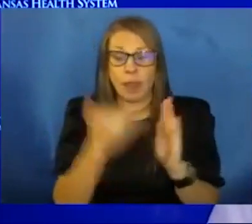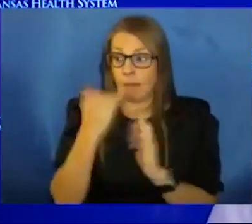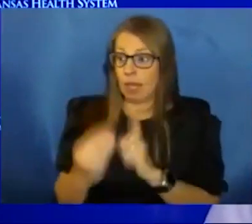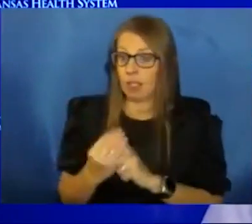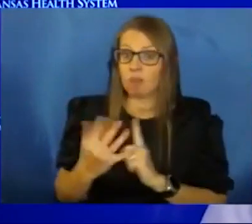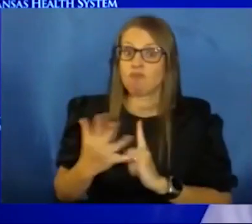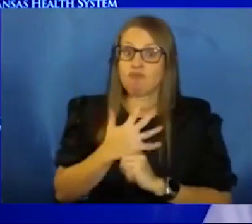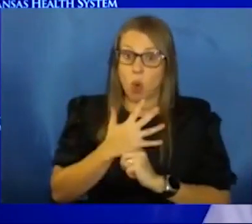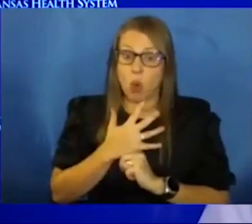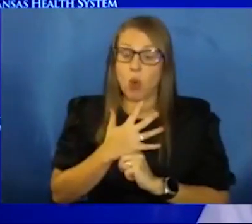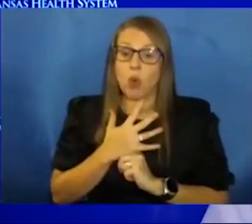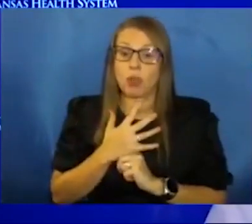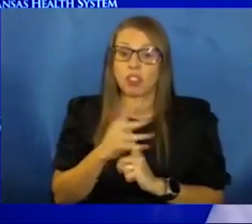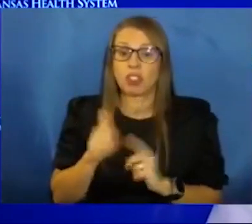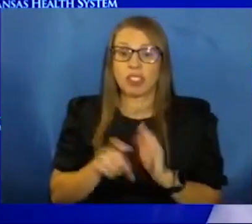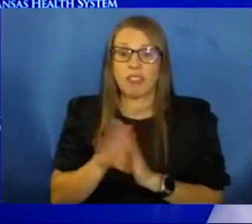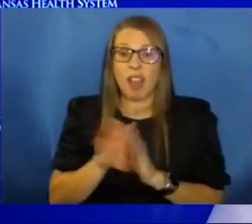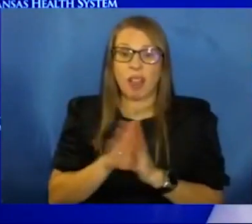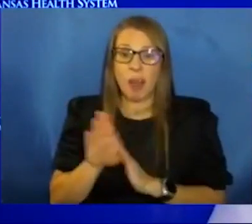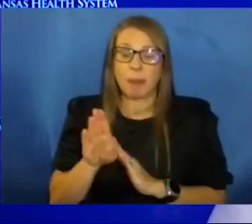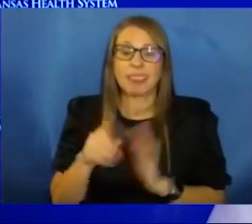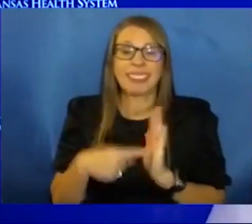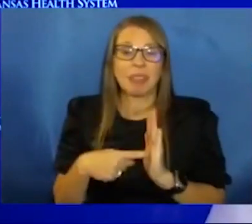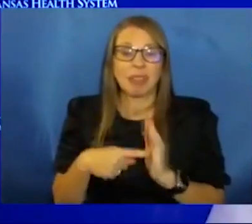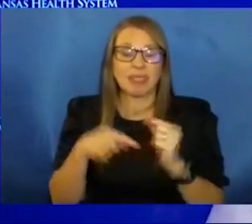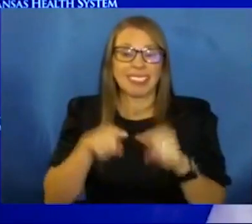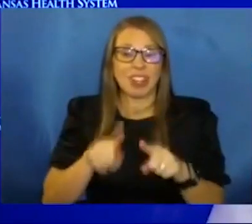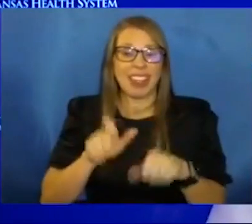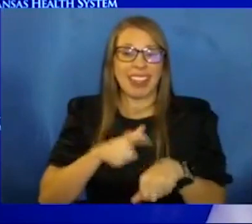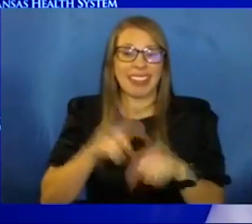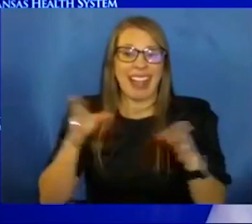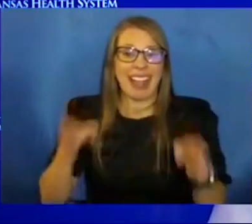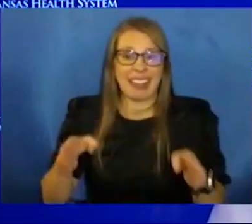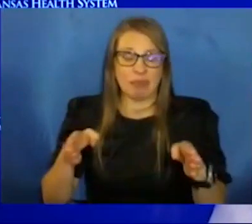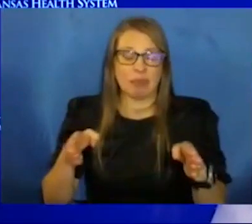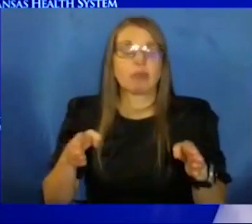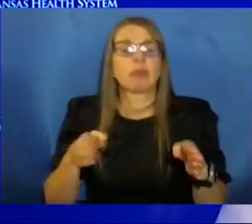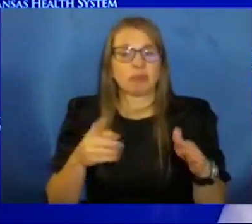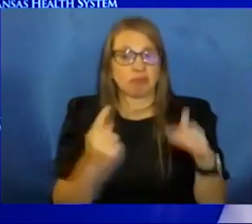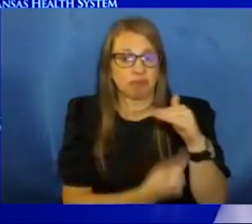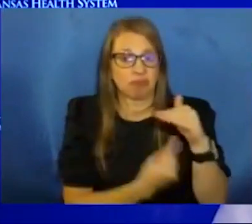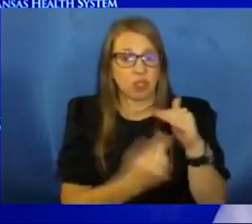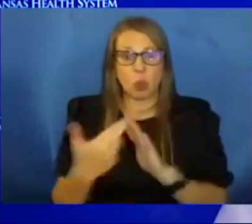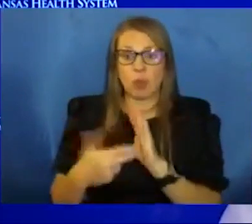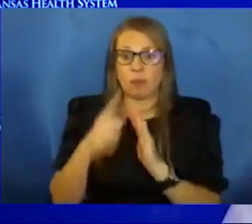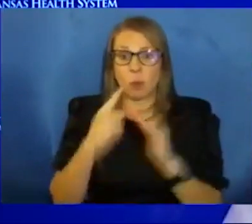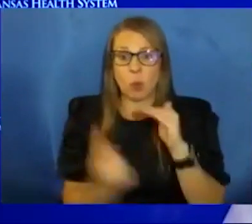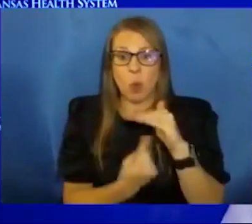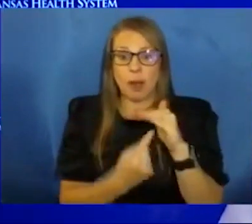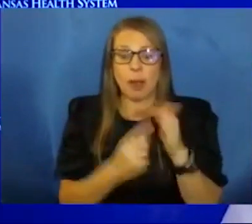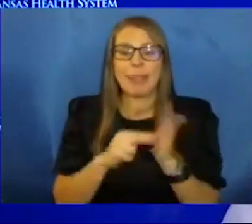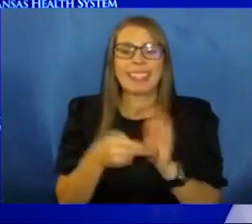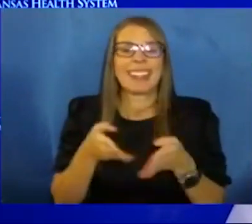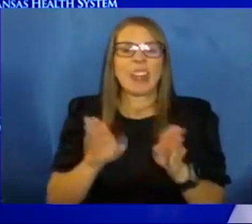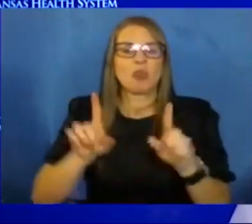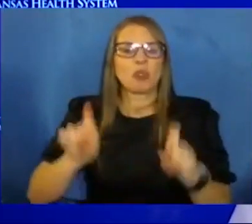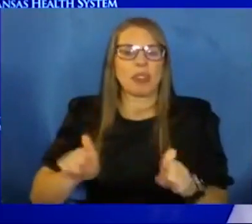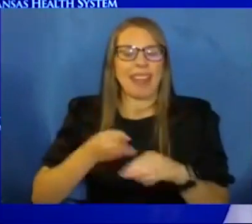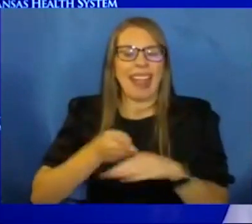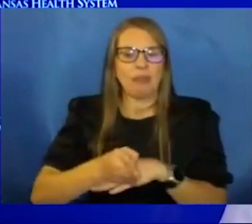were recently, but I don't know when that will happen. All right, Jessica wants to know, why are the CDC's quarantine guidelines not updated to reflect